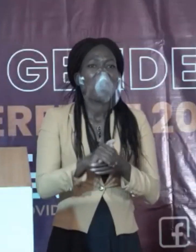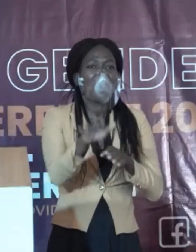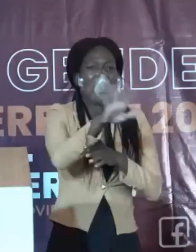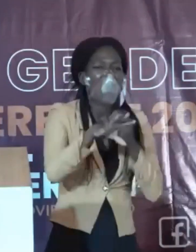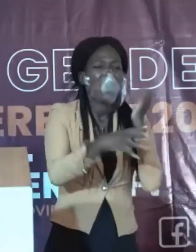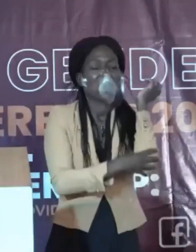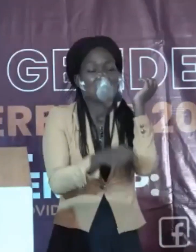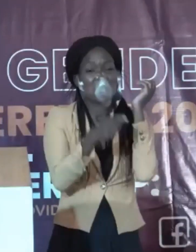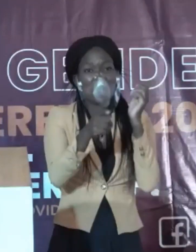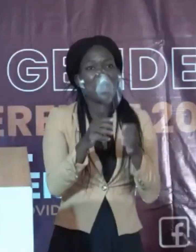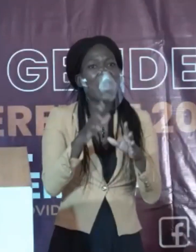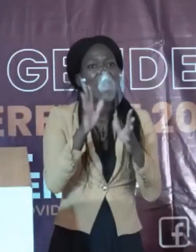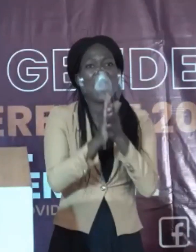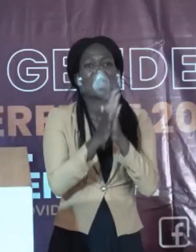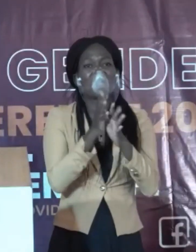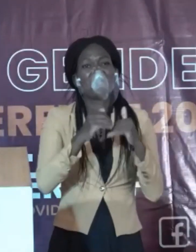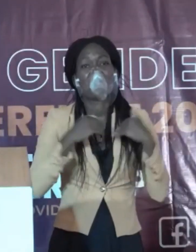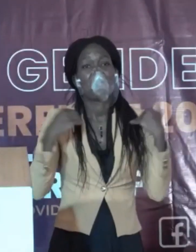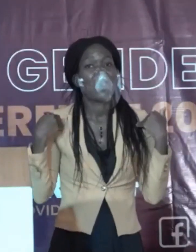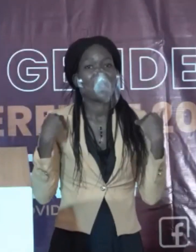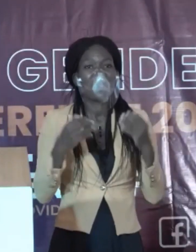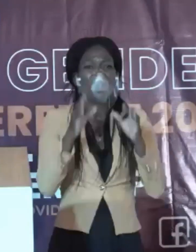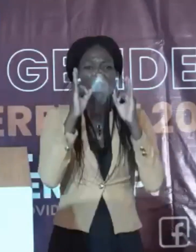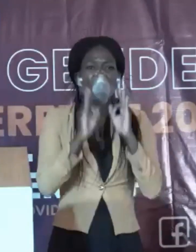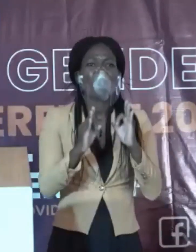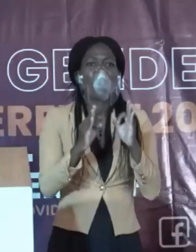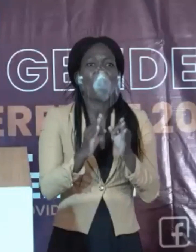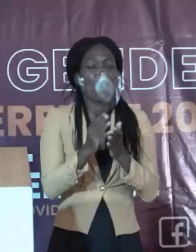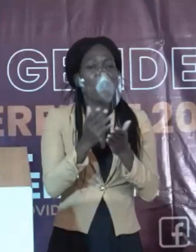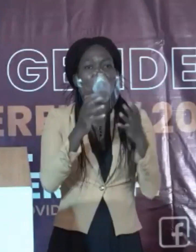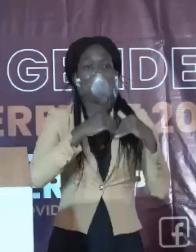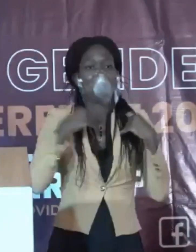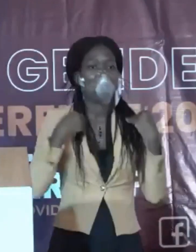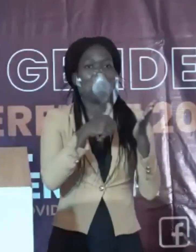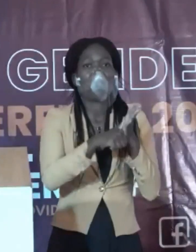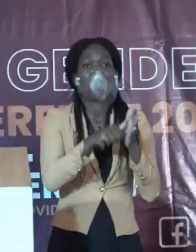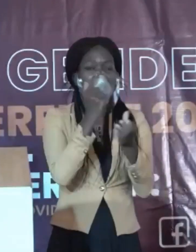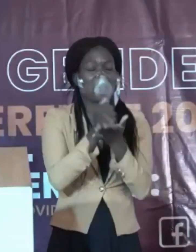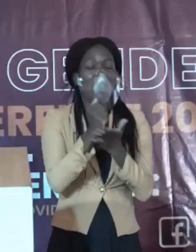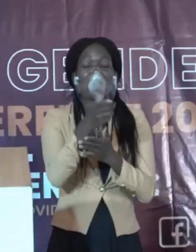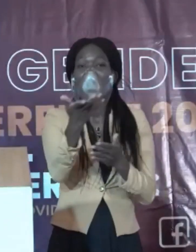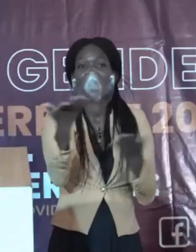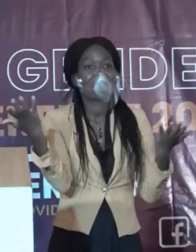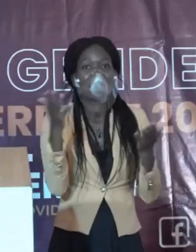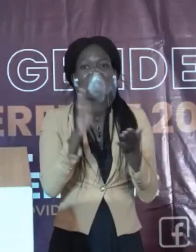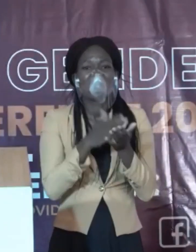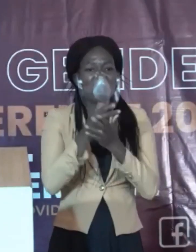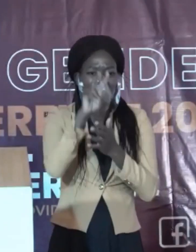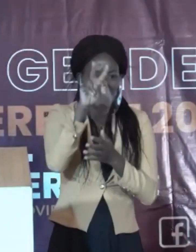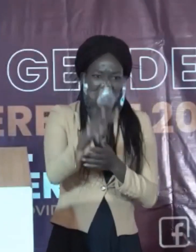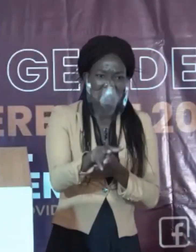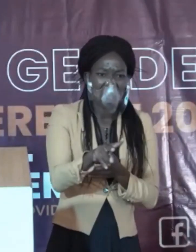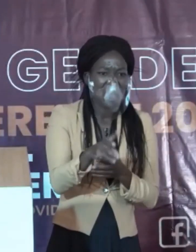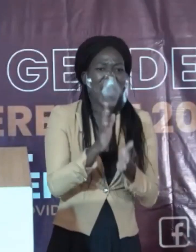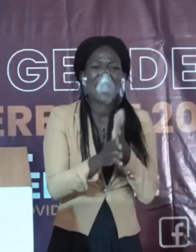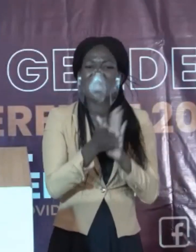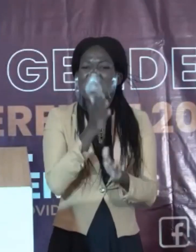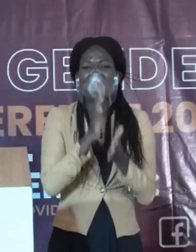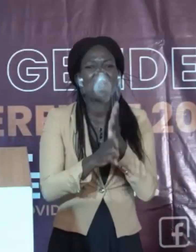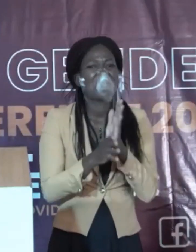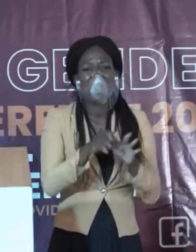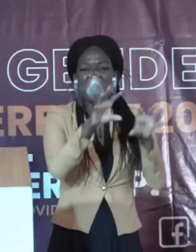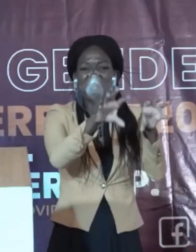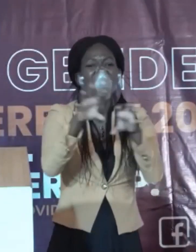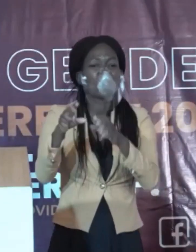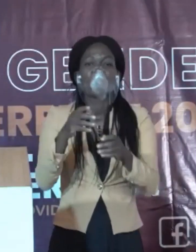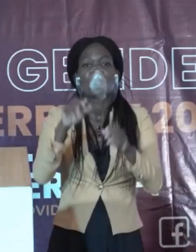are deprived of access to formal financial services because they are not considered creditworthy. Hence, women are